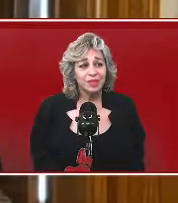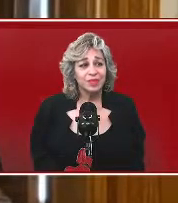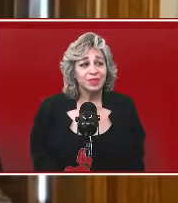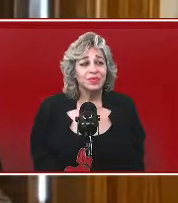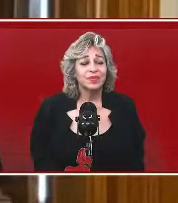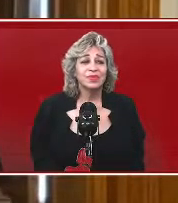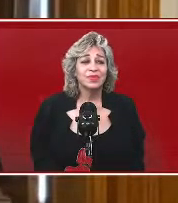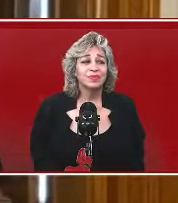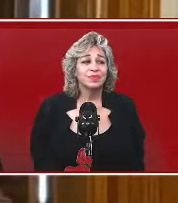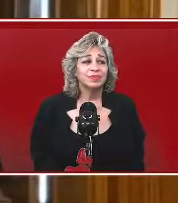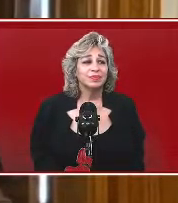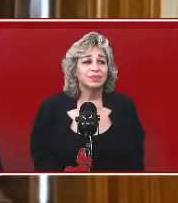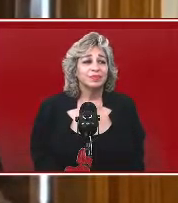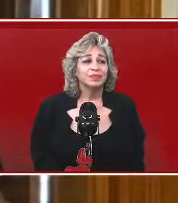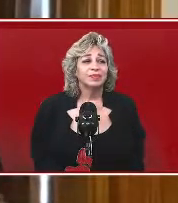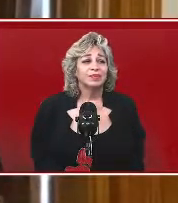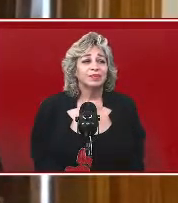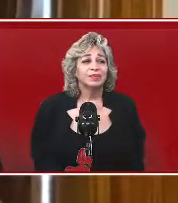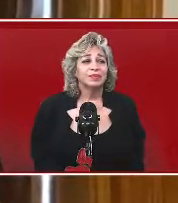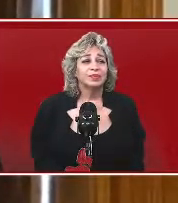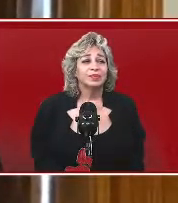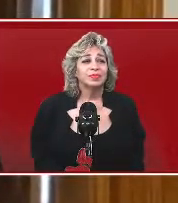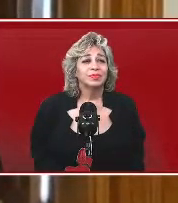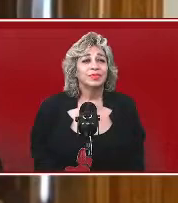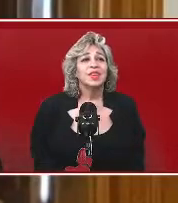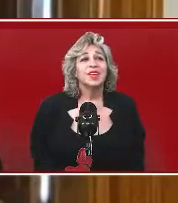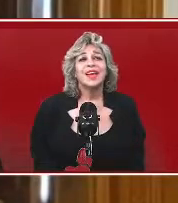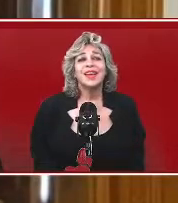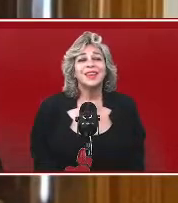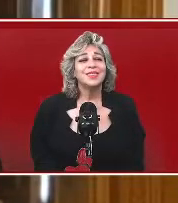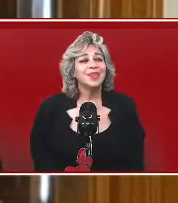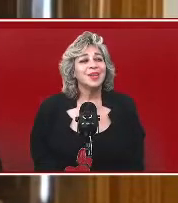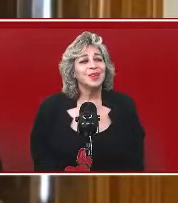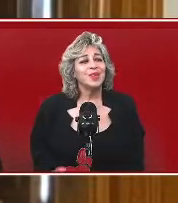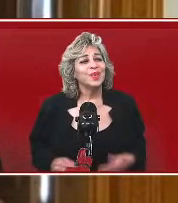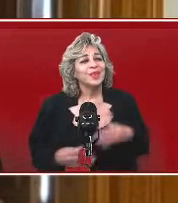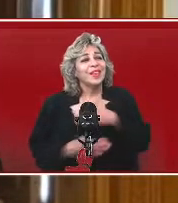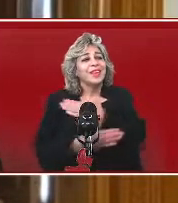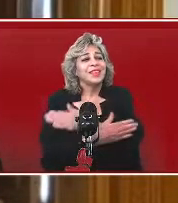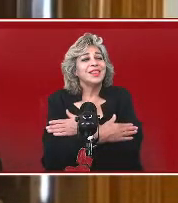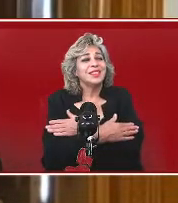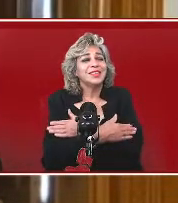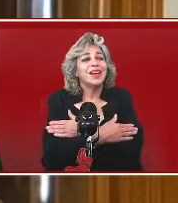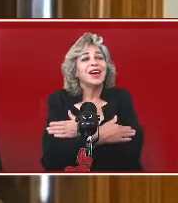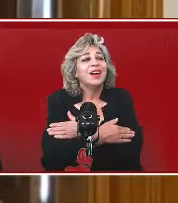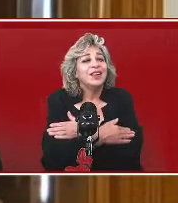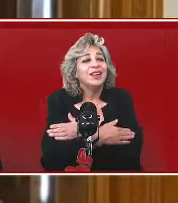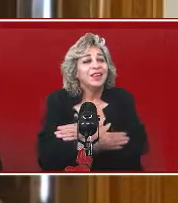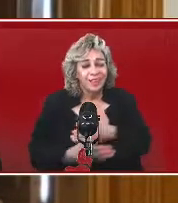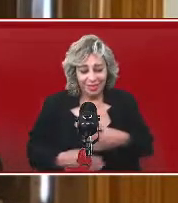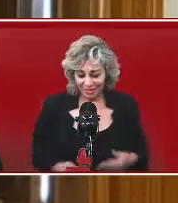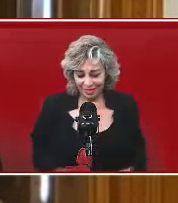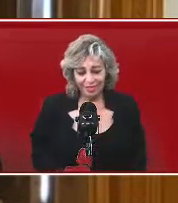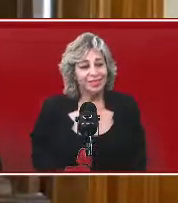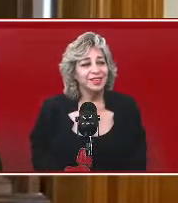nation. Les mando así, un abrazo And I send you, like this, a